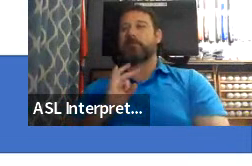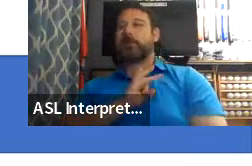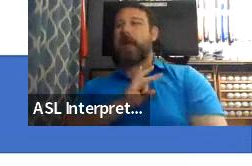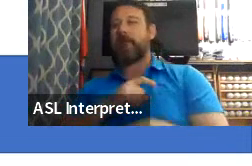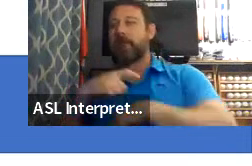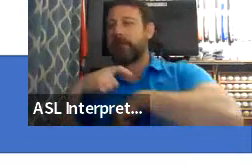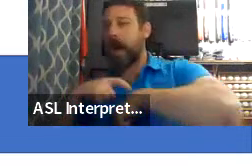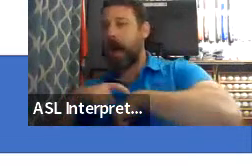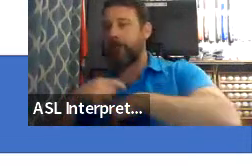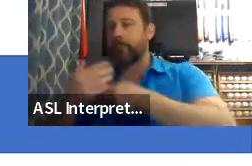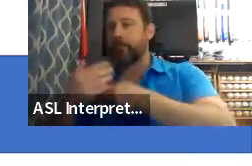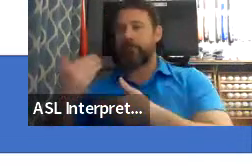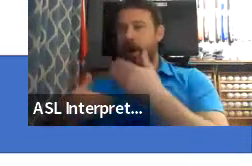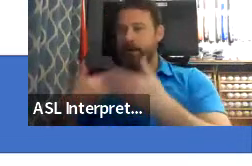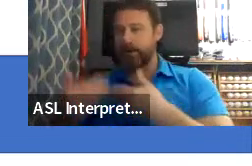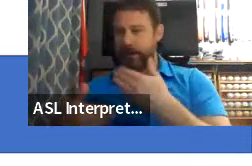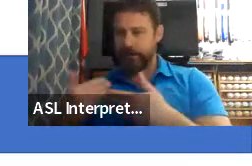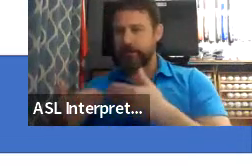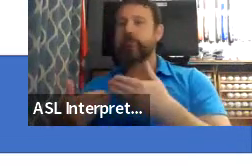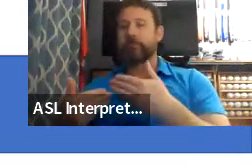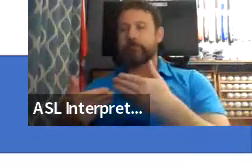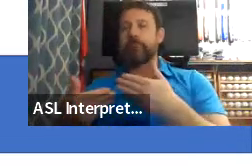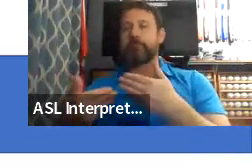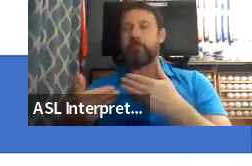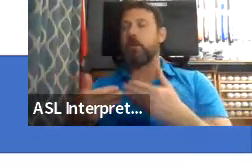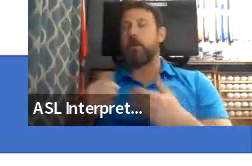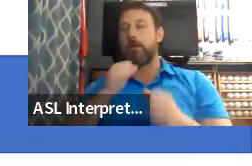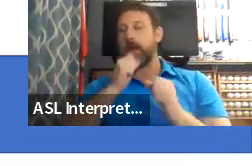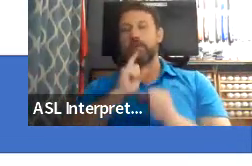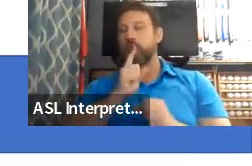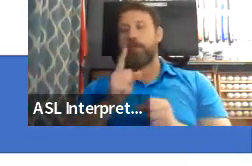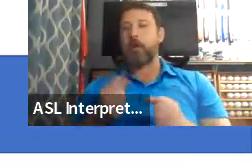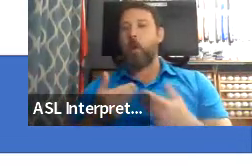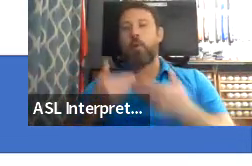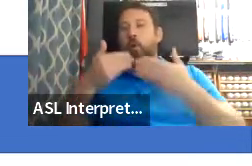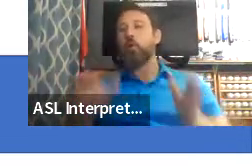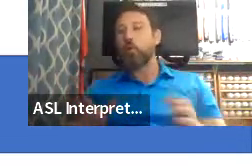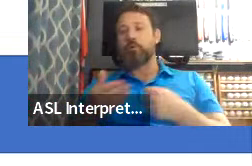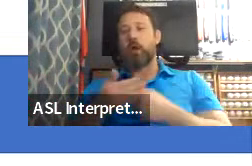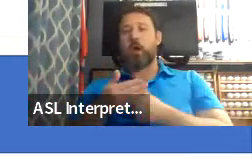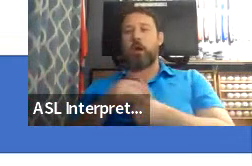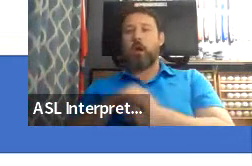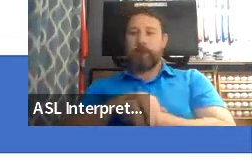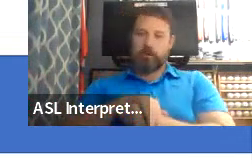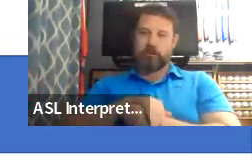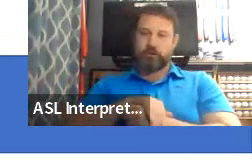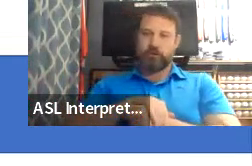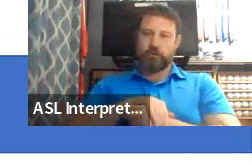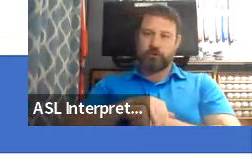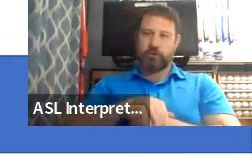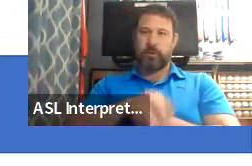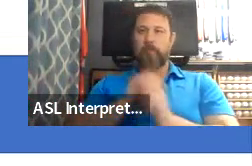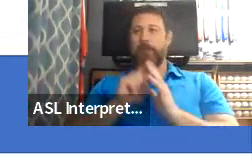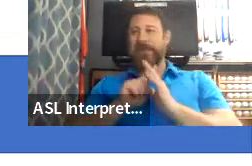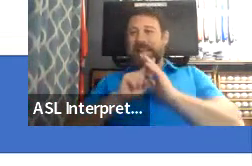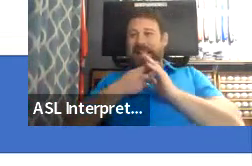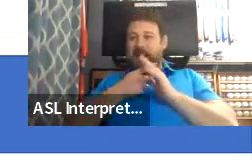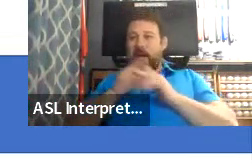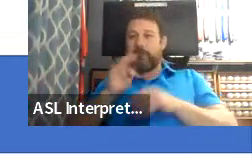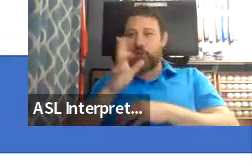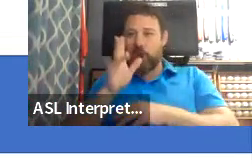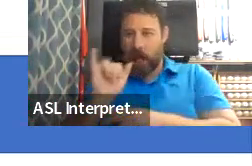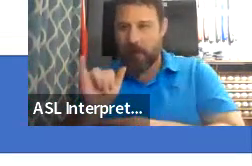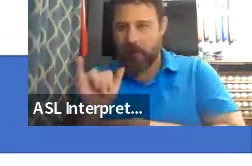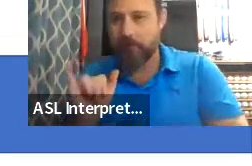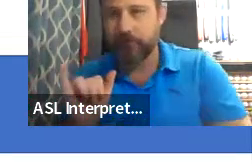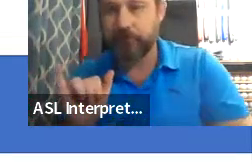to process those renewals to ensure that they don't lose their coverage at the beginning of July. And